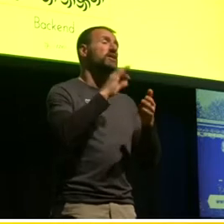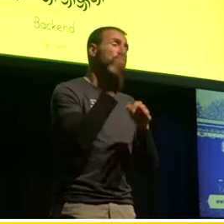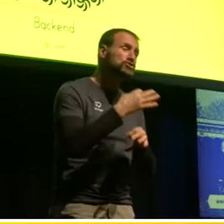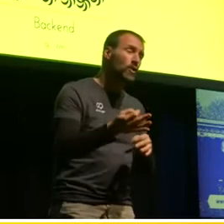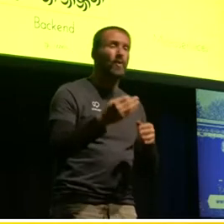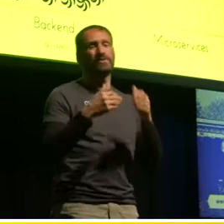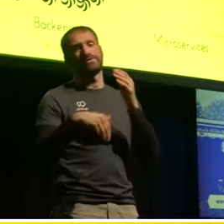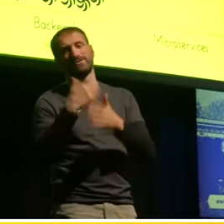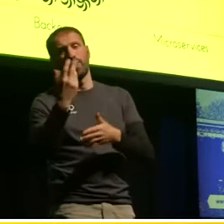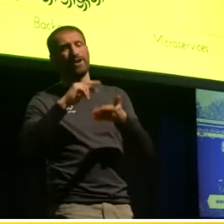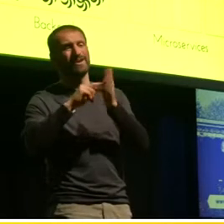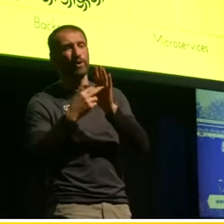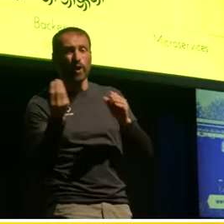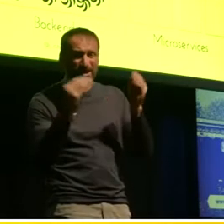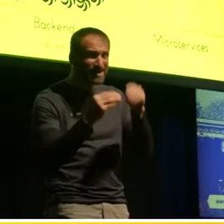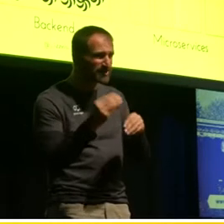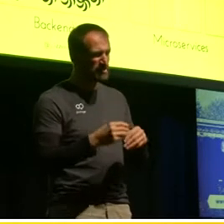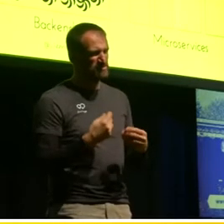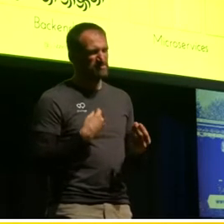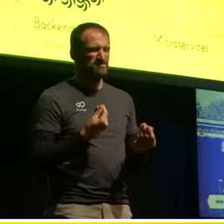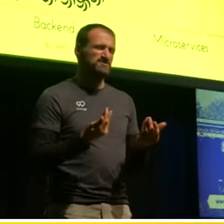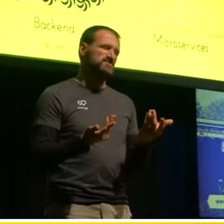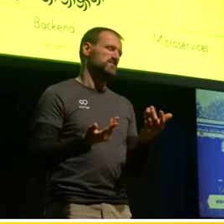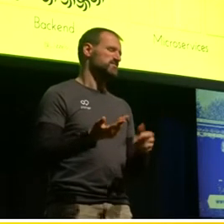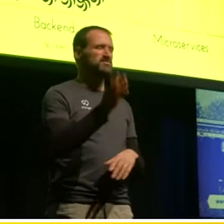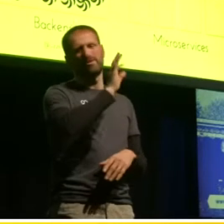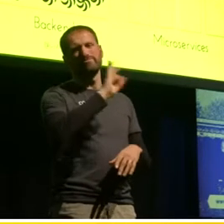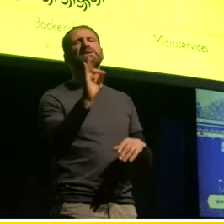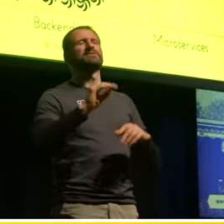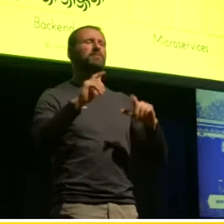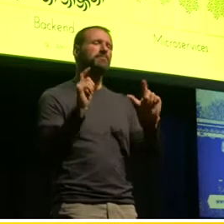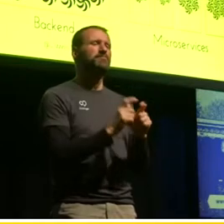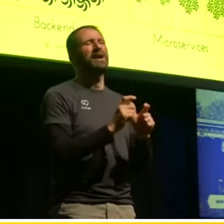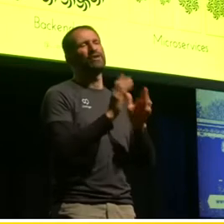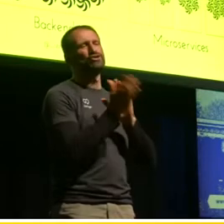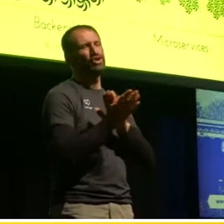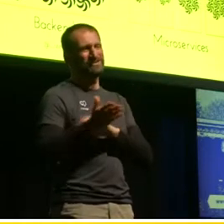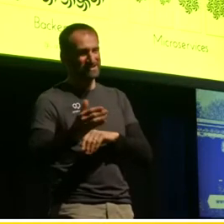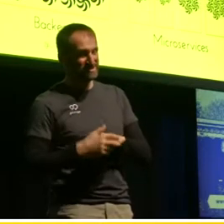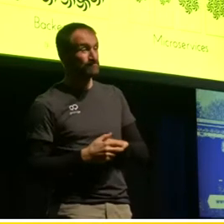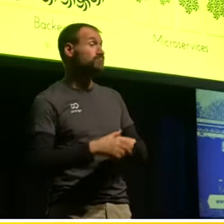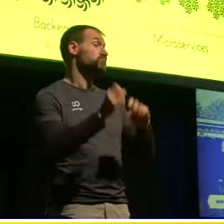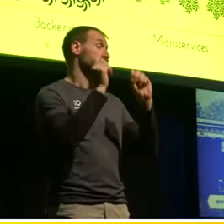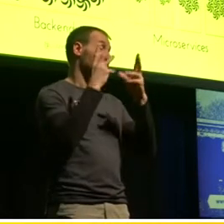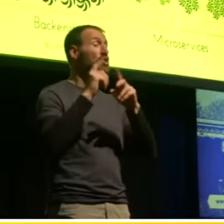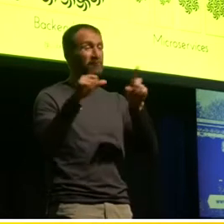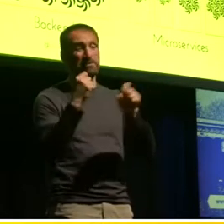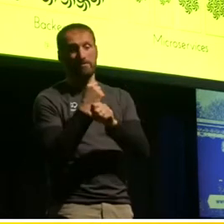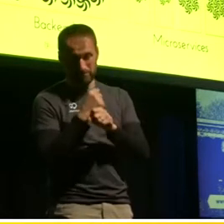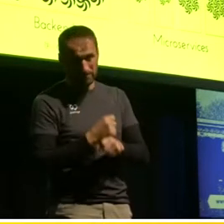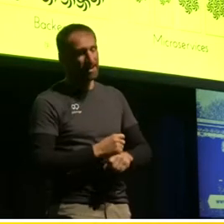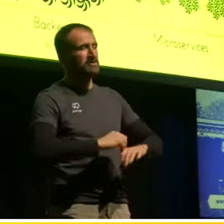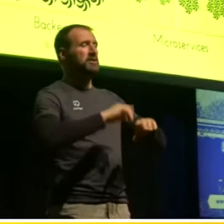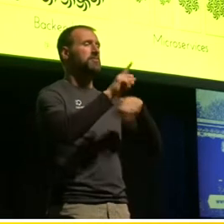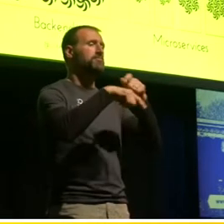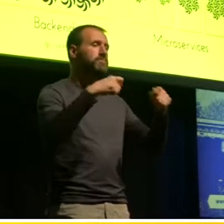And that was the point to decide, hey, let's use microservices. So they did that and just bundled everything